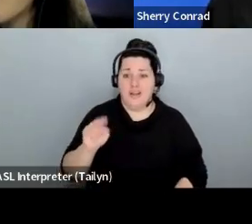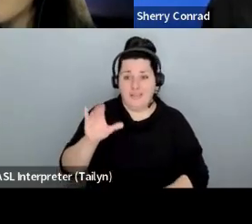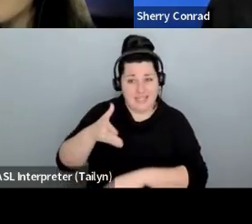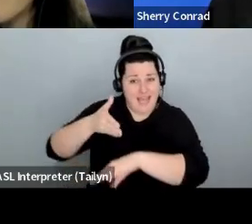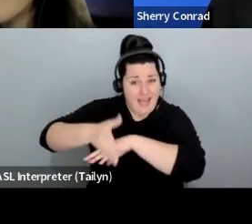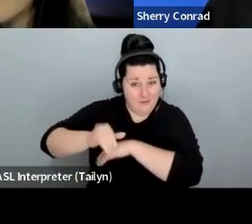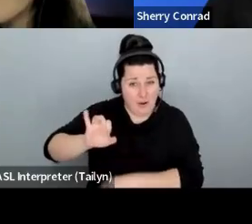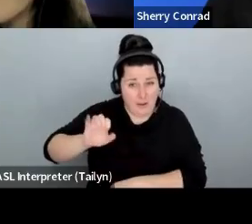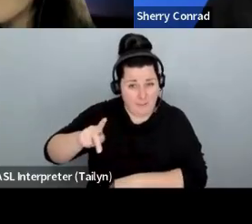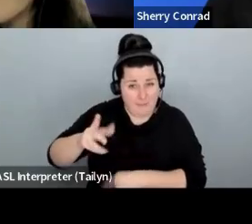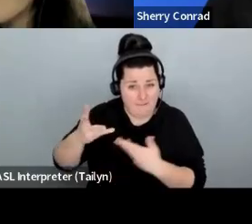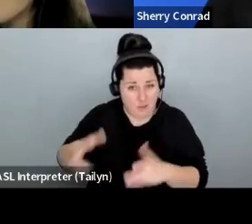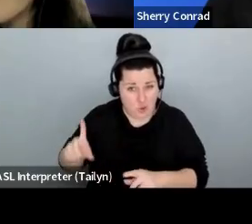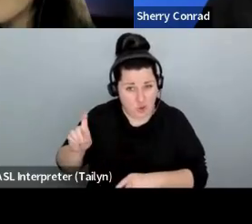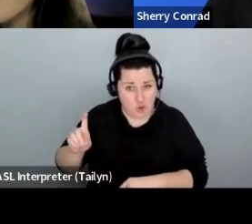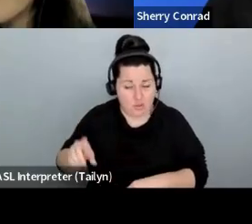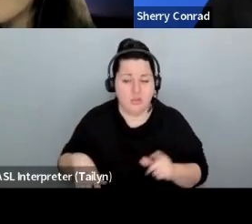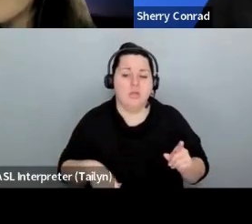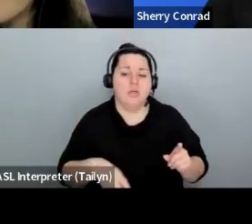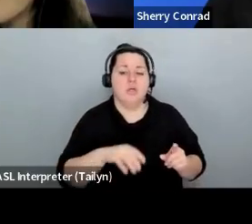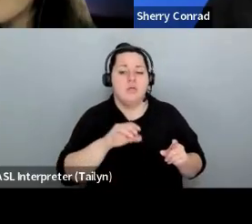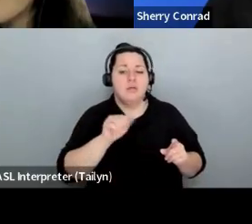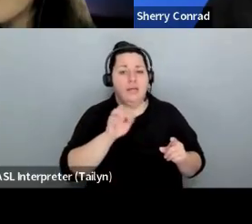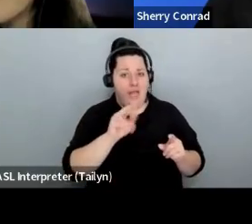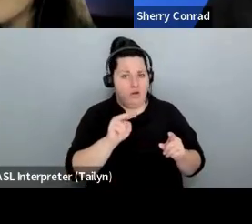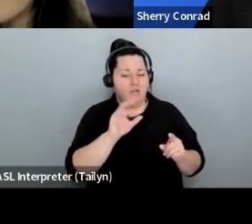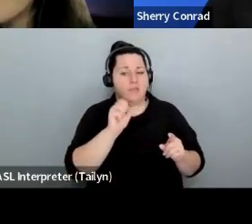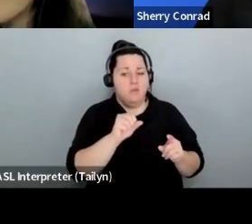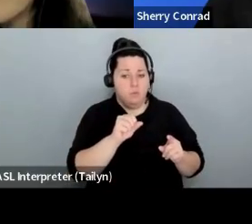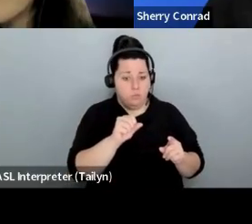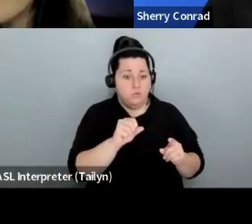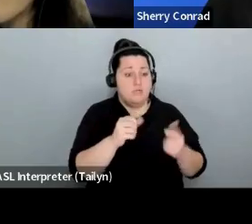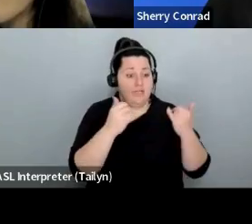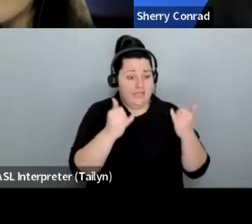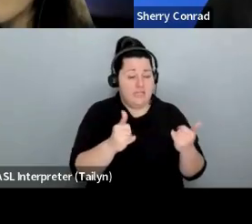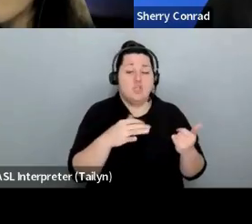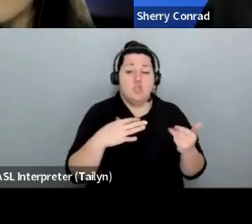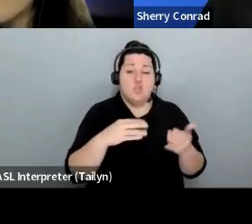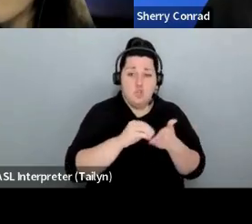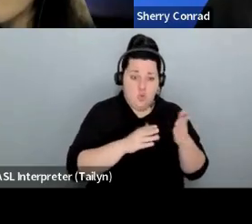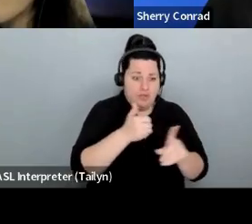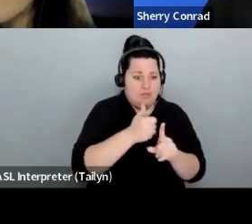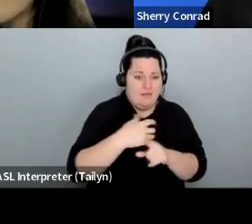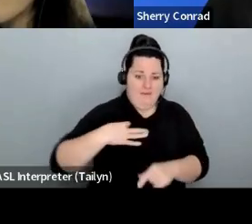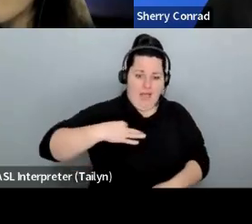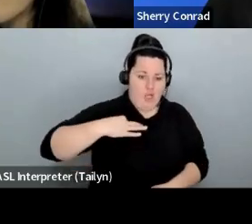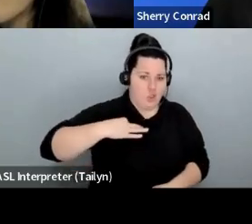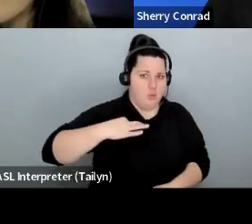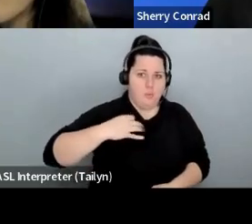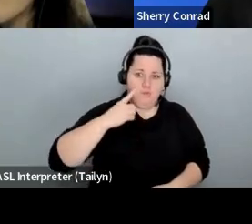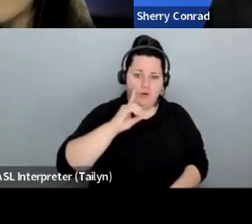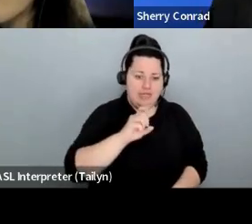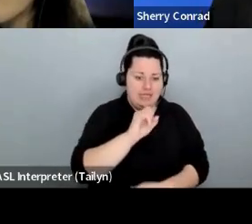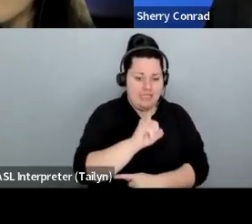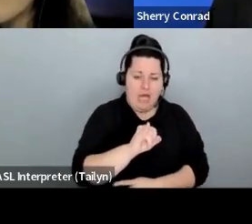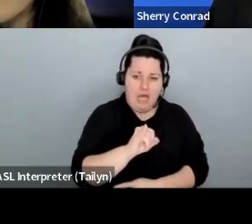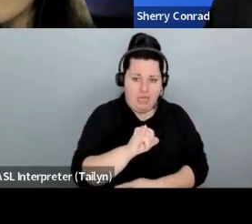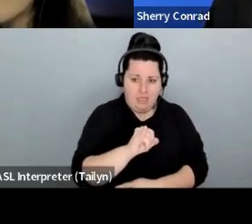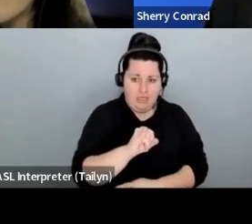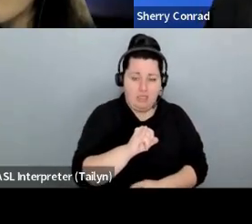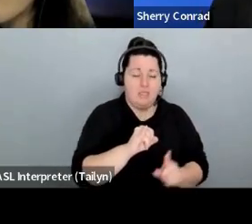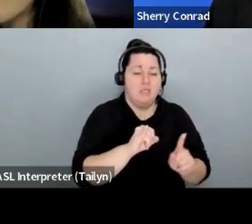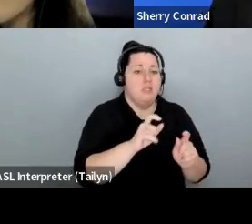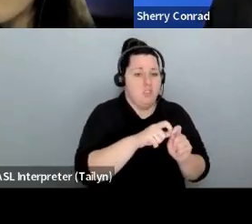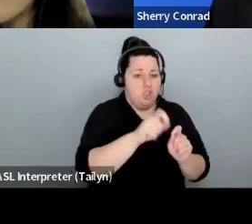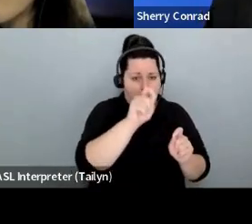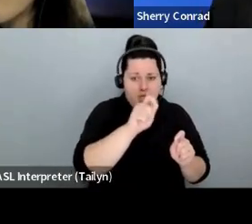IEP, correct? This would we have found the student eligible for DSI. Check And plus. Now we are okay. going into